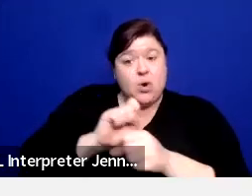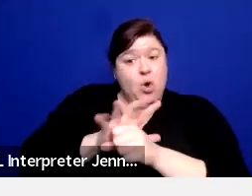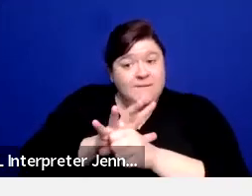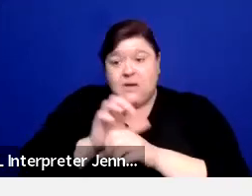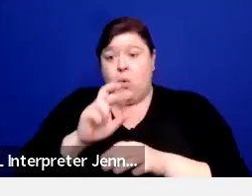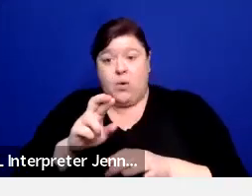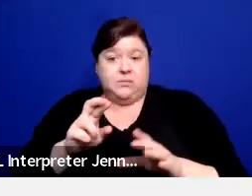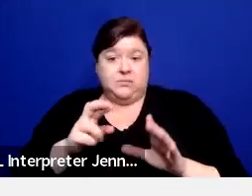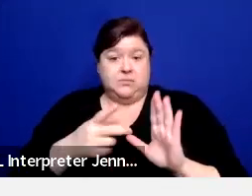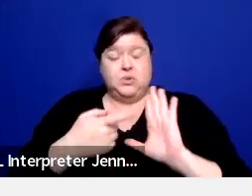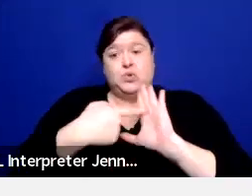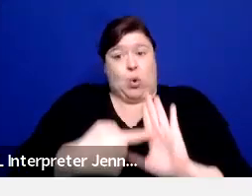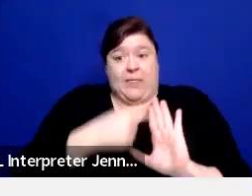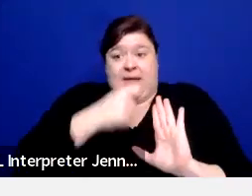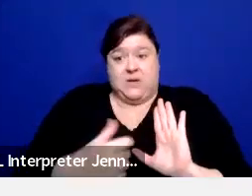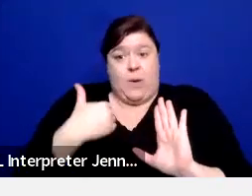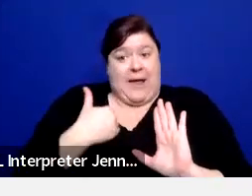or they don't have COVID?